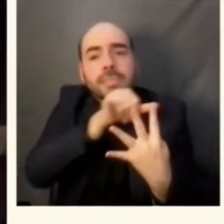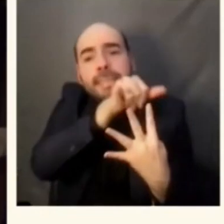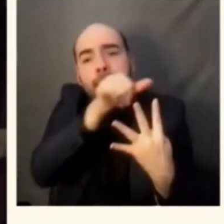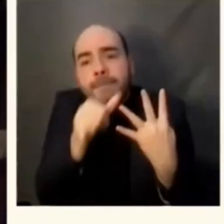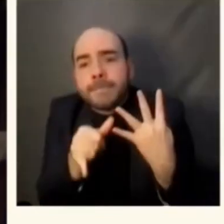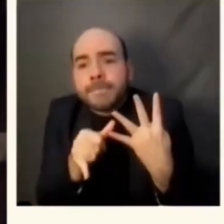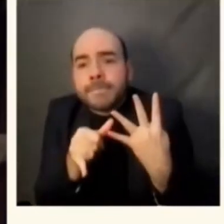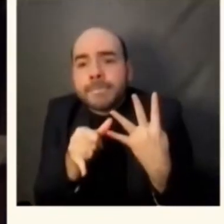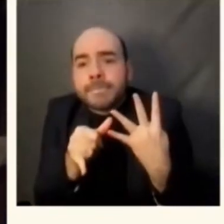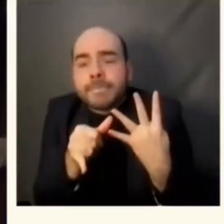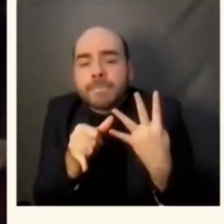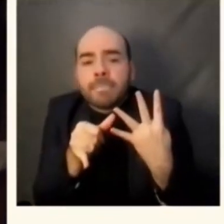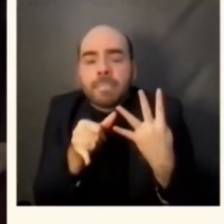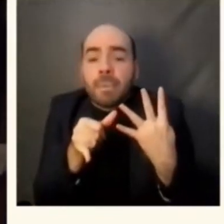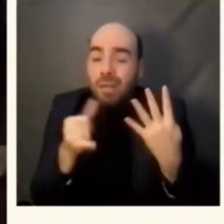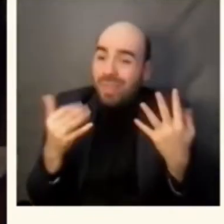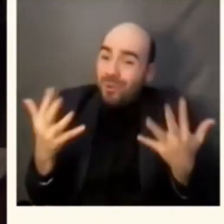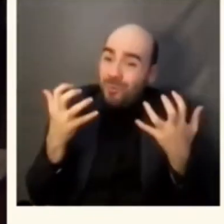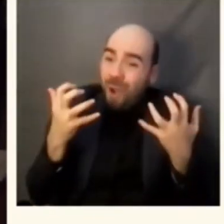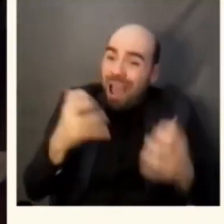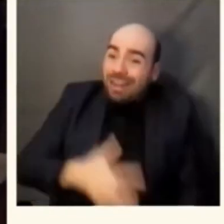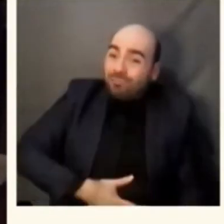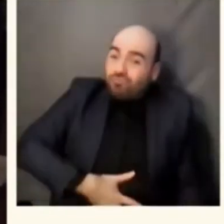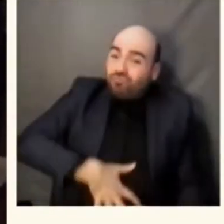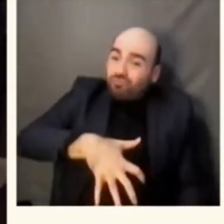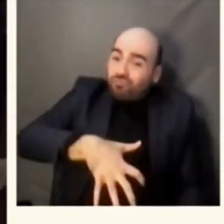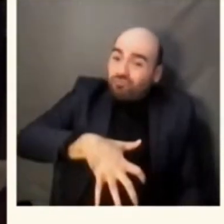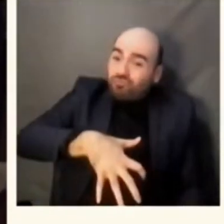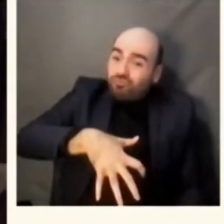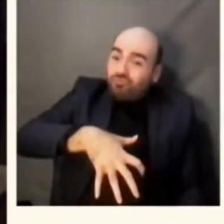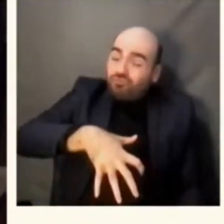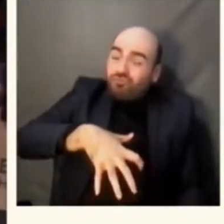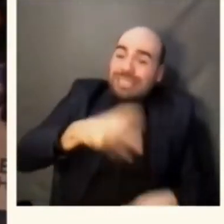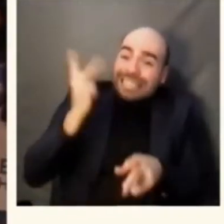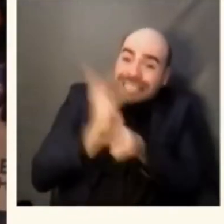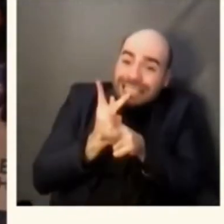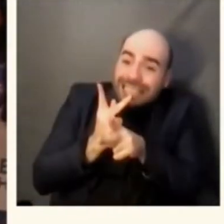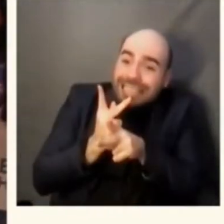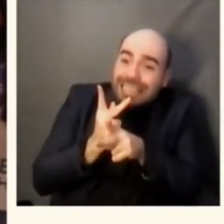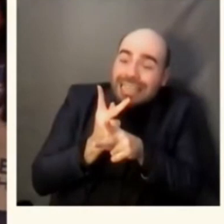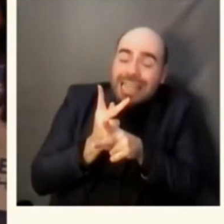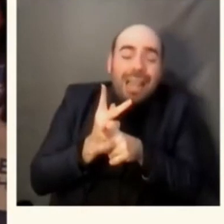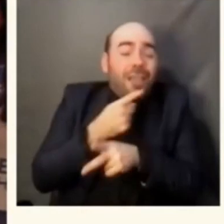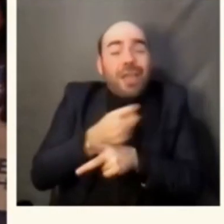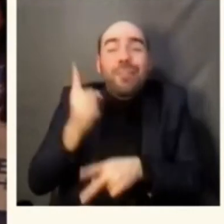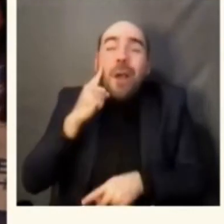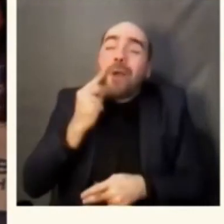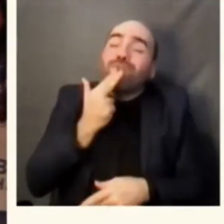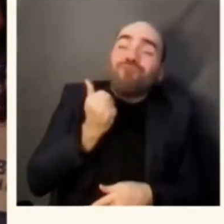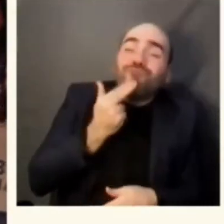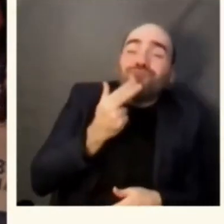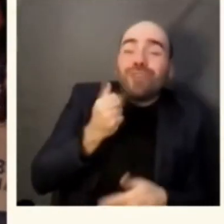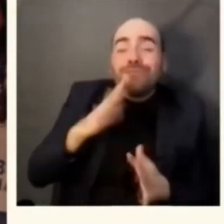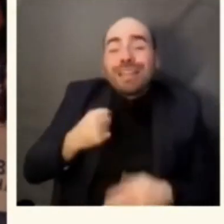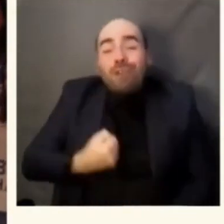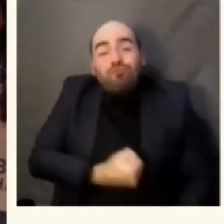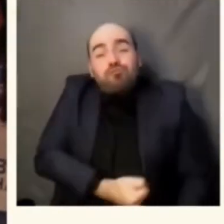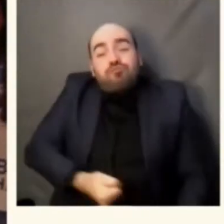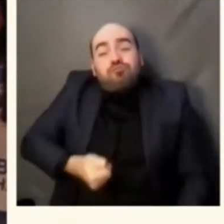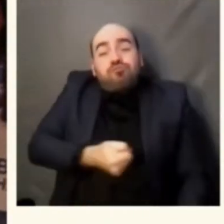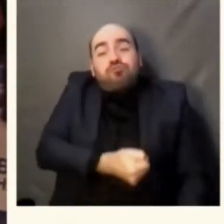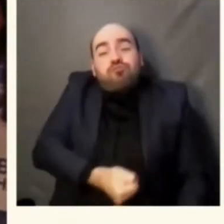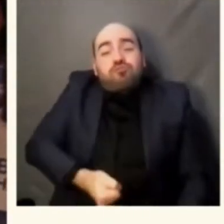wanted these pregnancies. For them, there was crib shopping and ultrasounds stuck to the